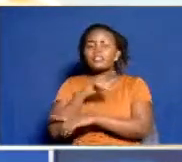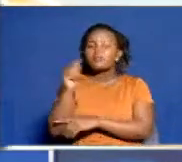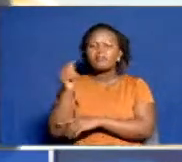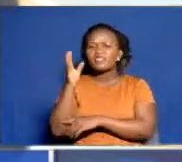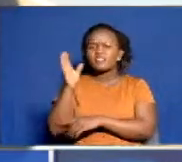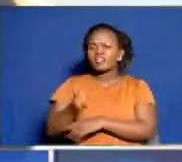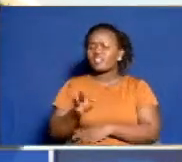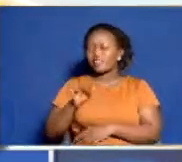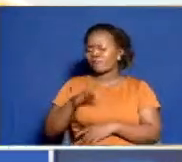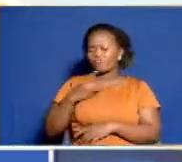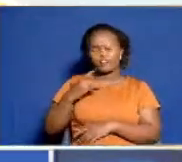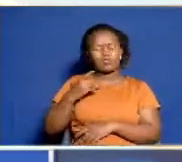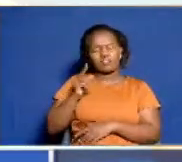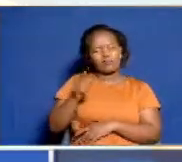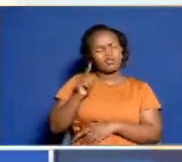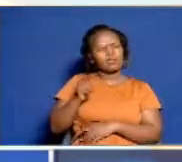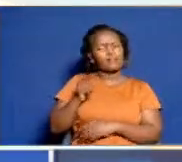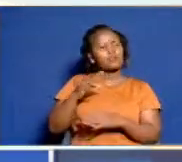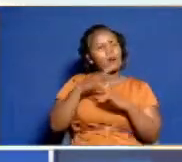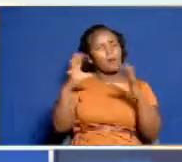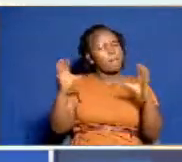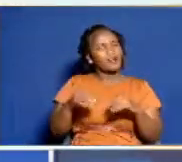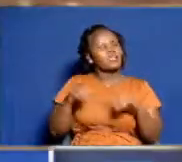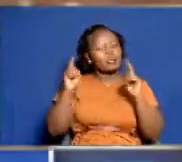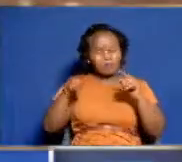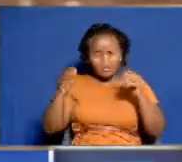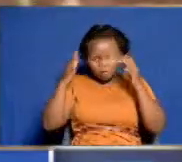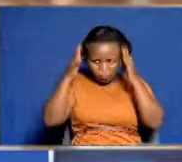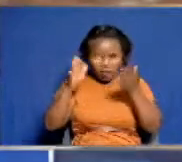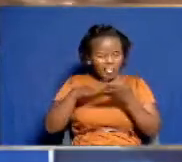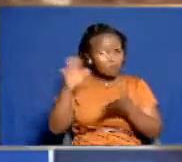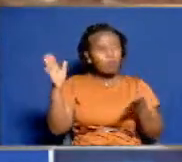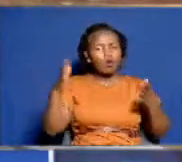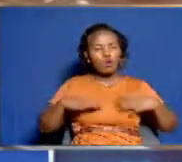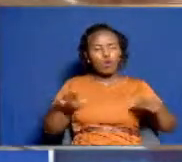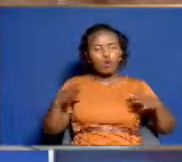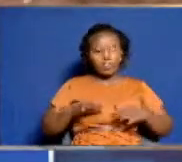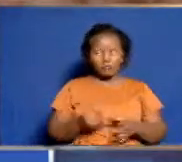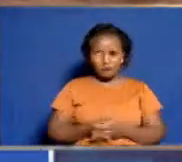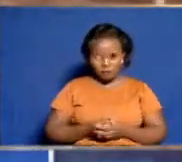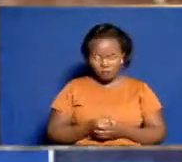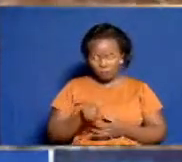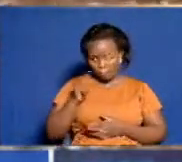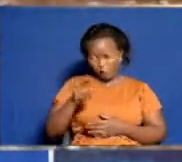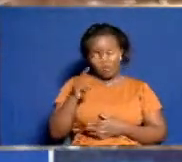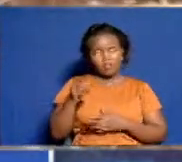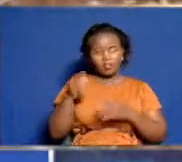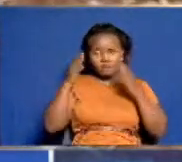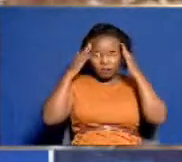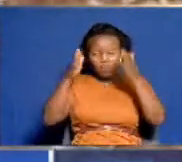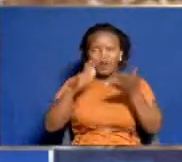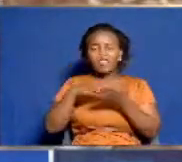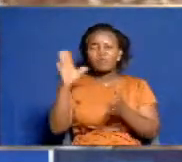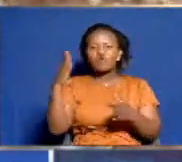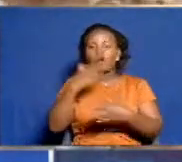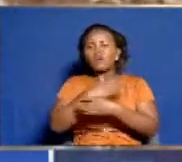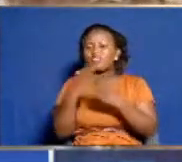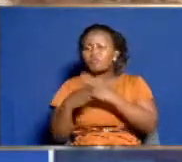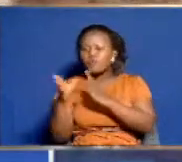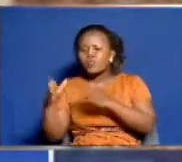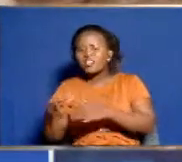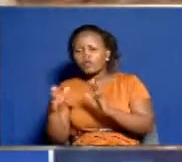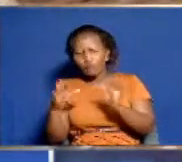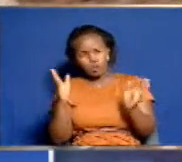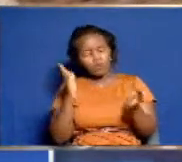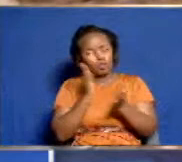this budget should be more mindful of their pockets. No, wanashughulikia sana infrastructure, nini, but